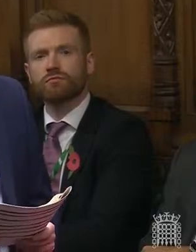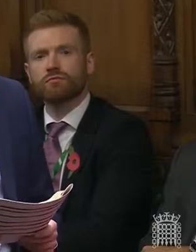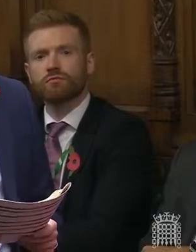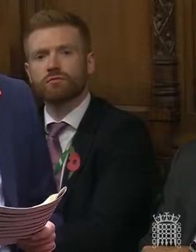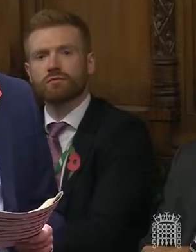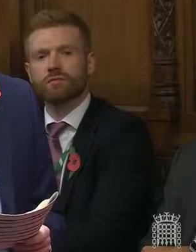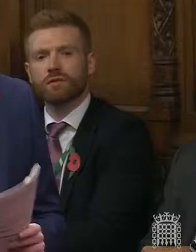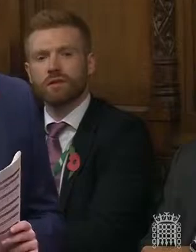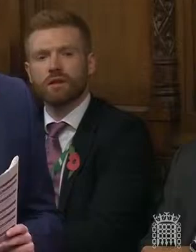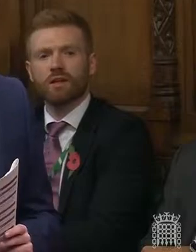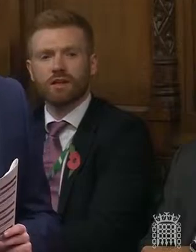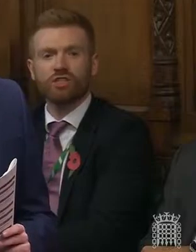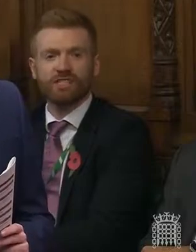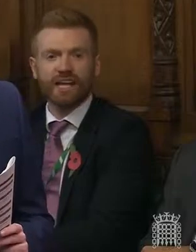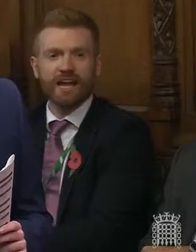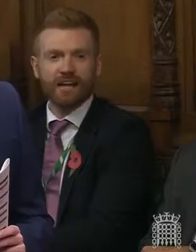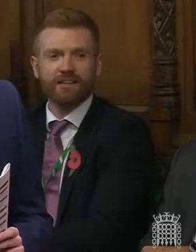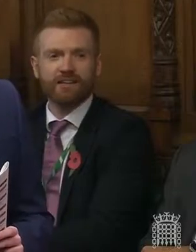has gone too far.